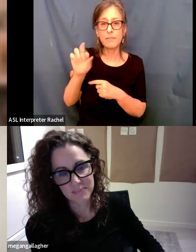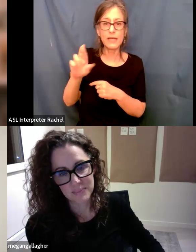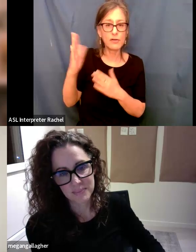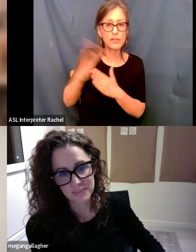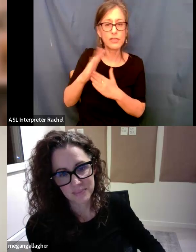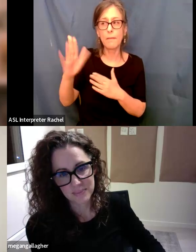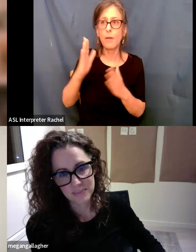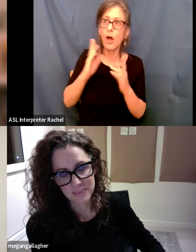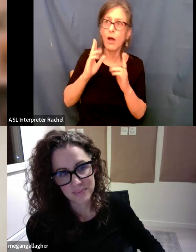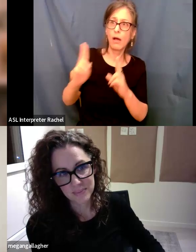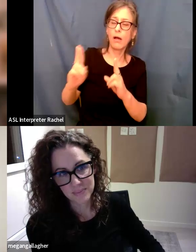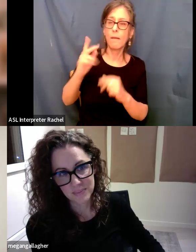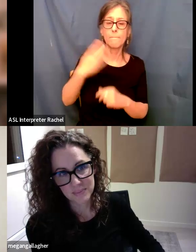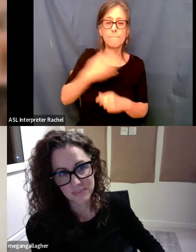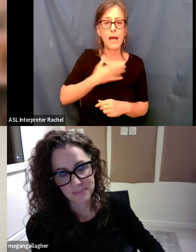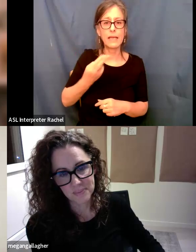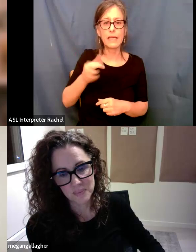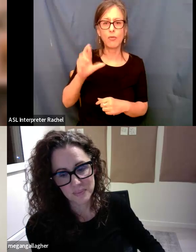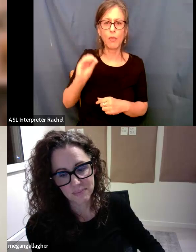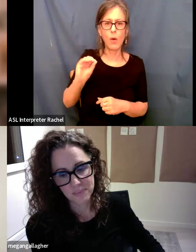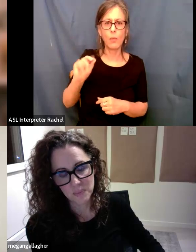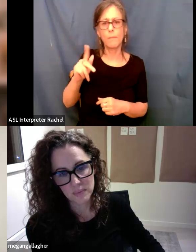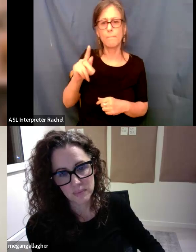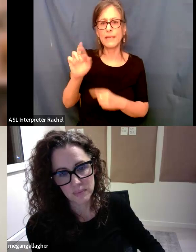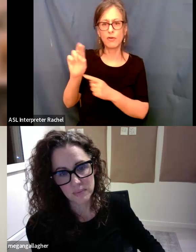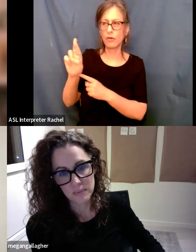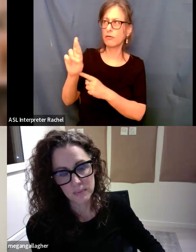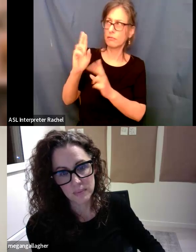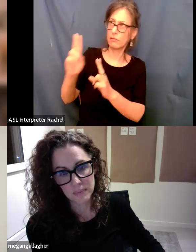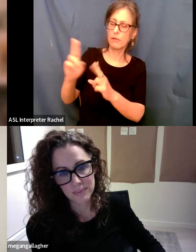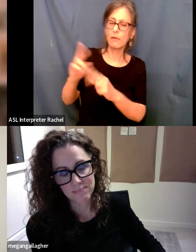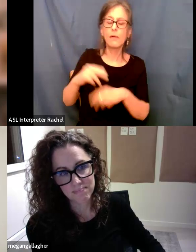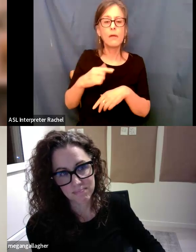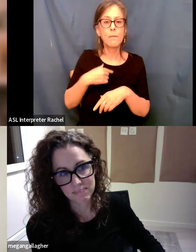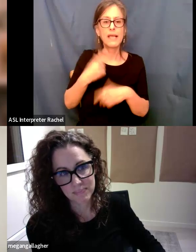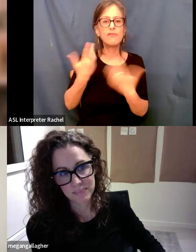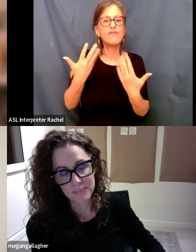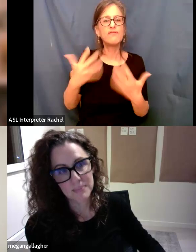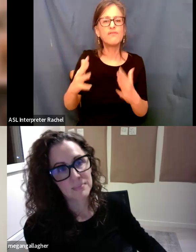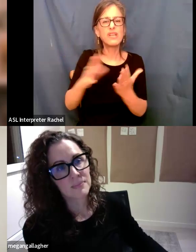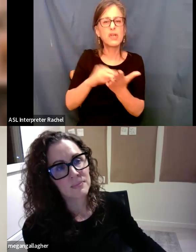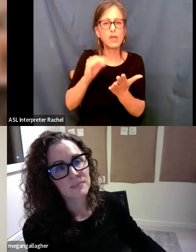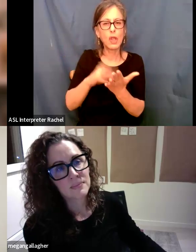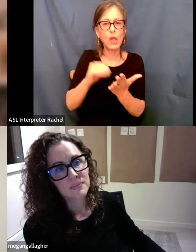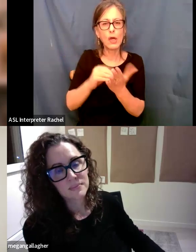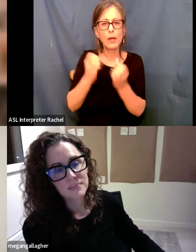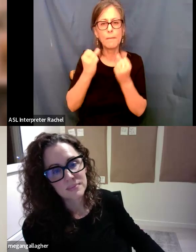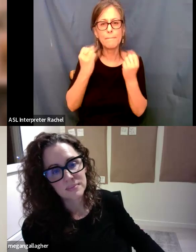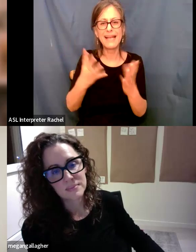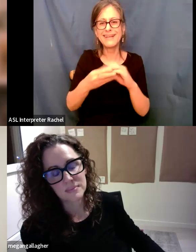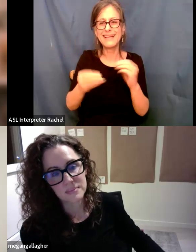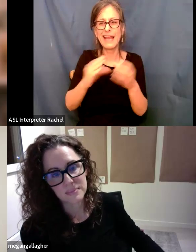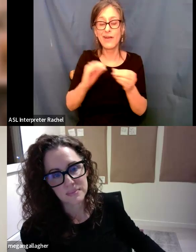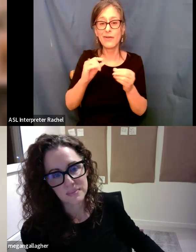hero is Peter. And, he's been so kind of indoctrinated by the narratives that